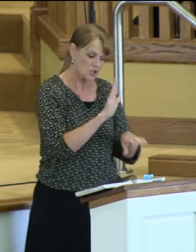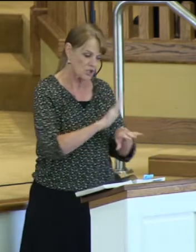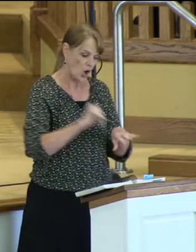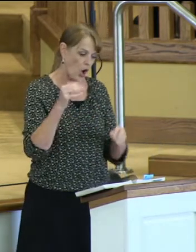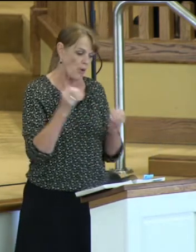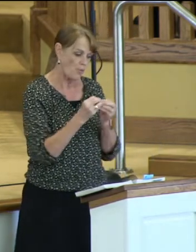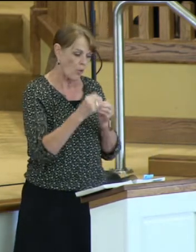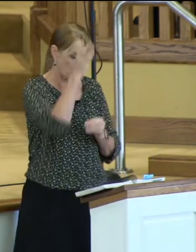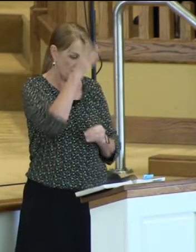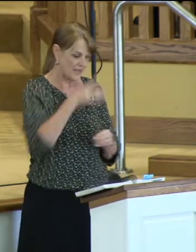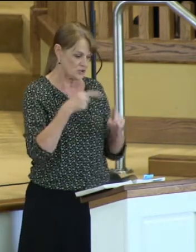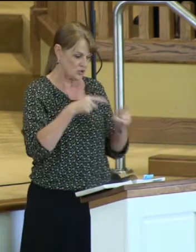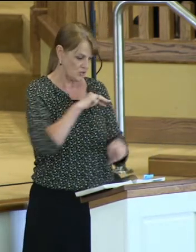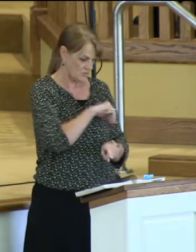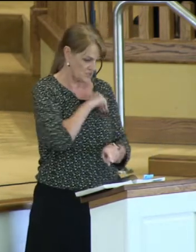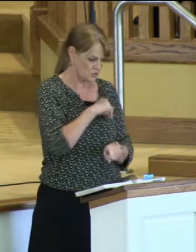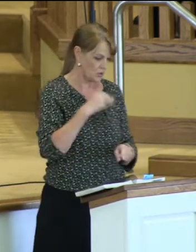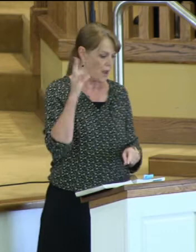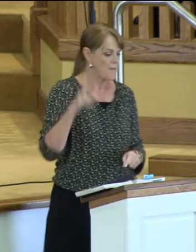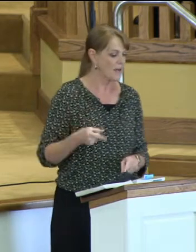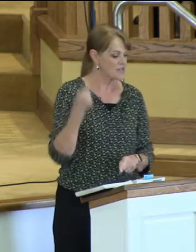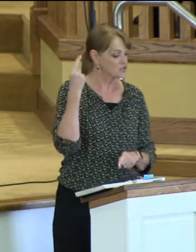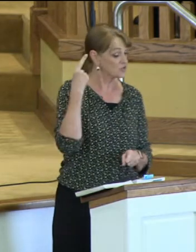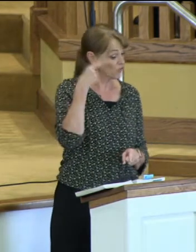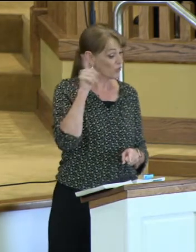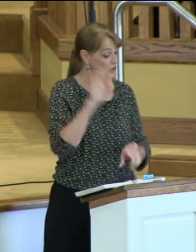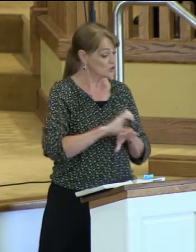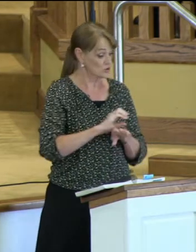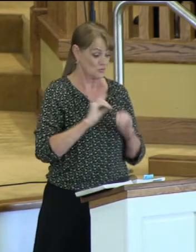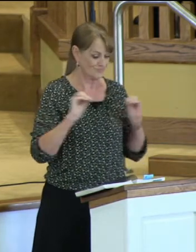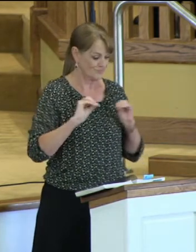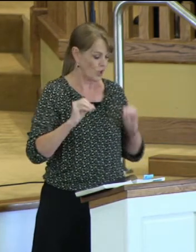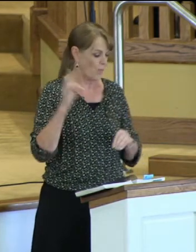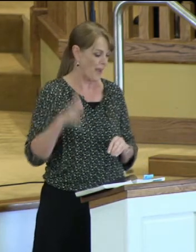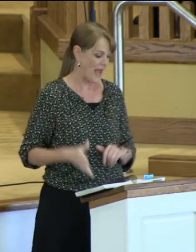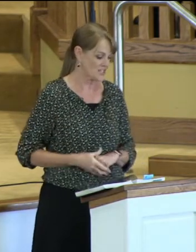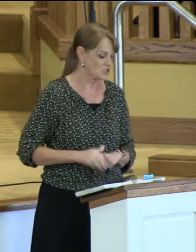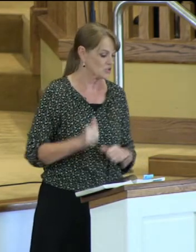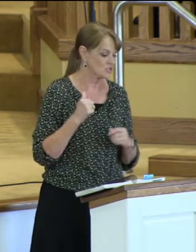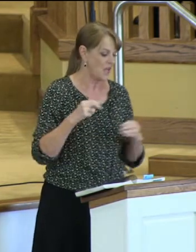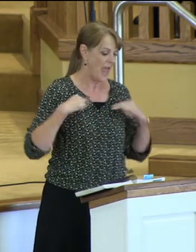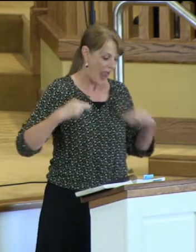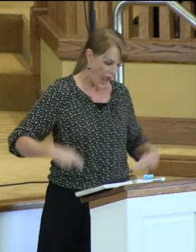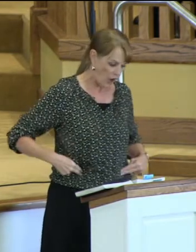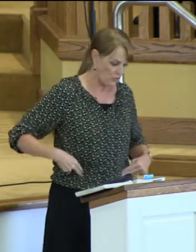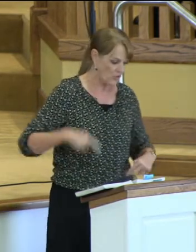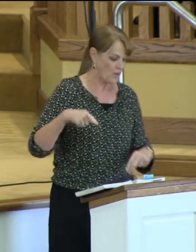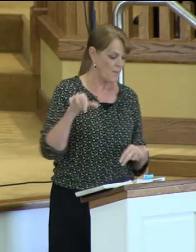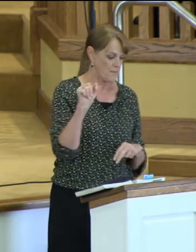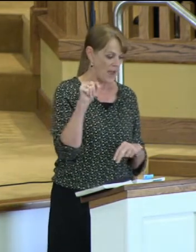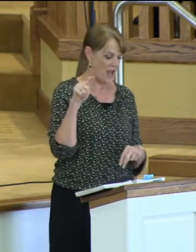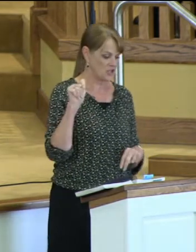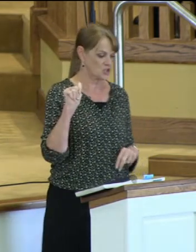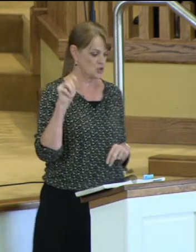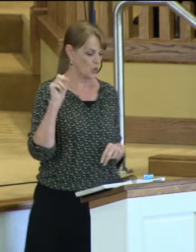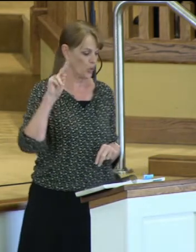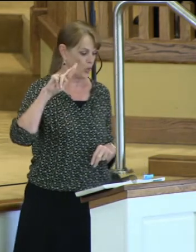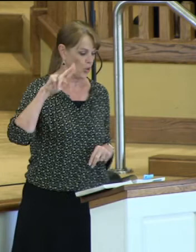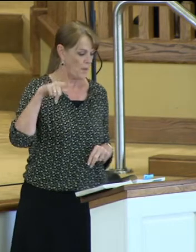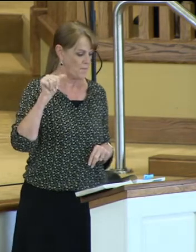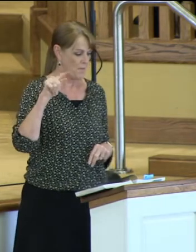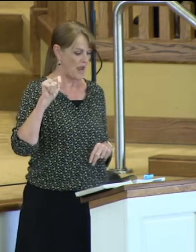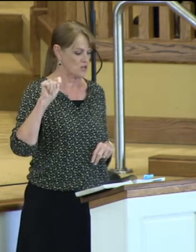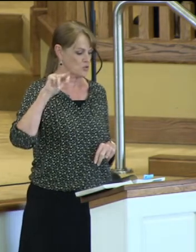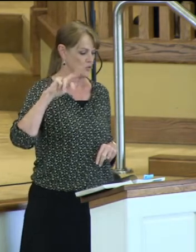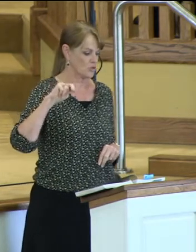to the ministry, pastors for the churches without pastors, health of Pastor Patricio Solis, Pastor Jesus Carlos